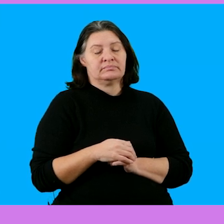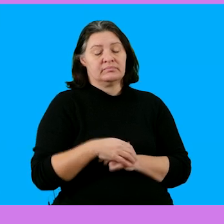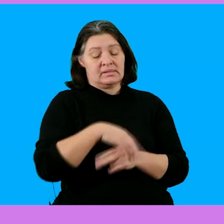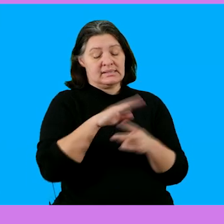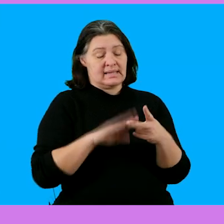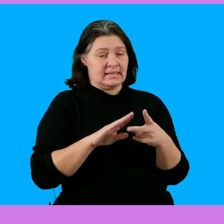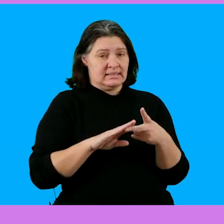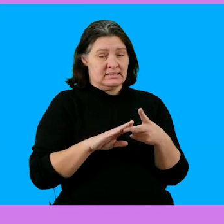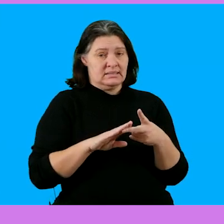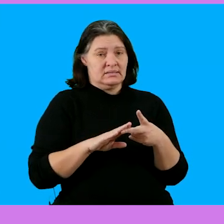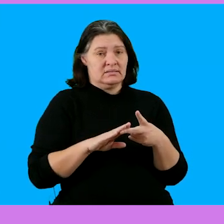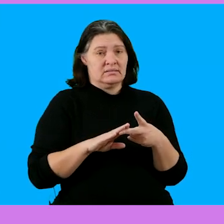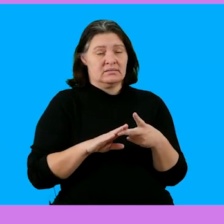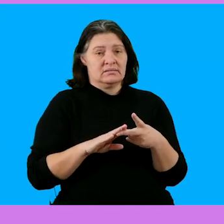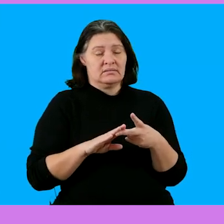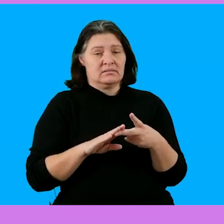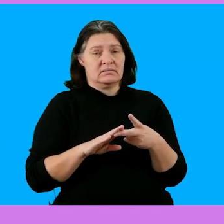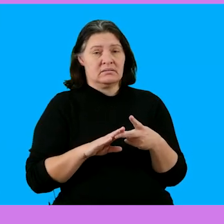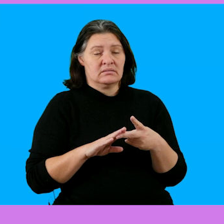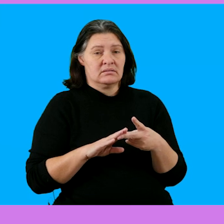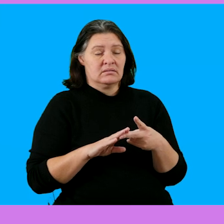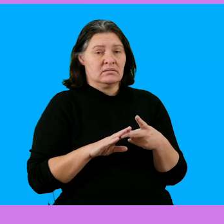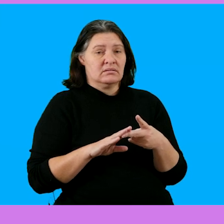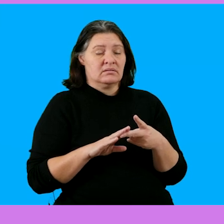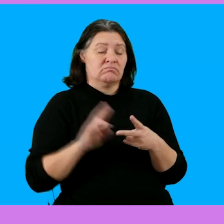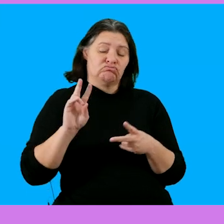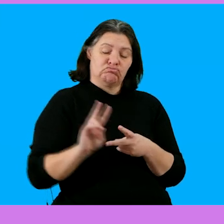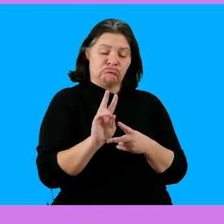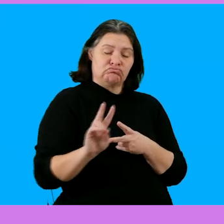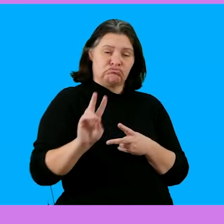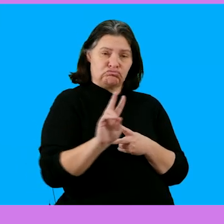Right, then we'll walk